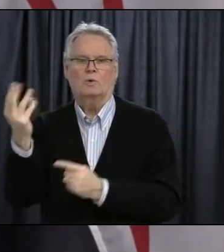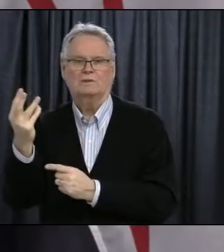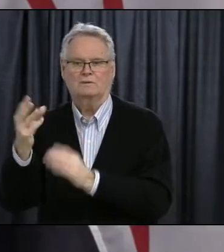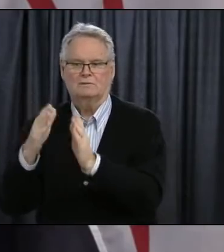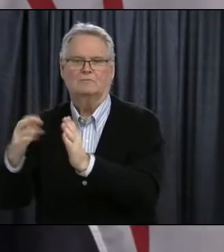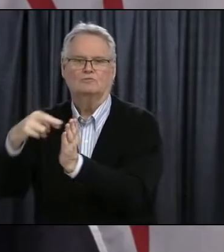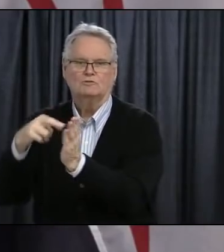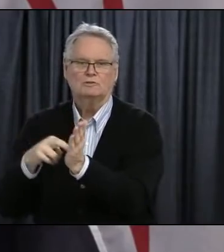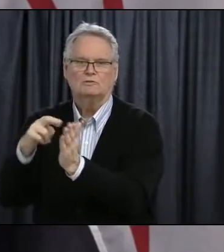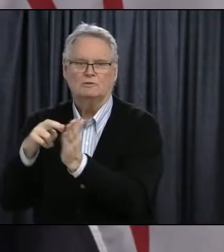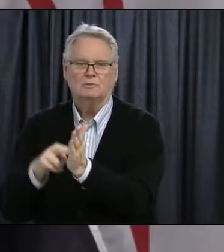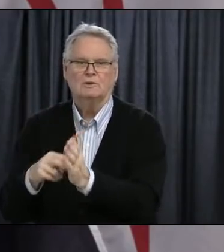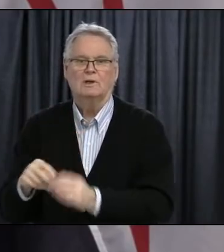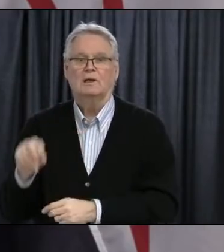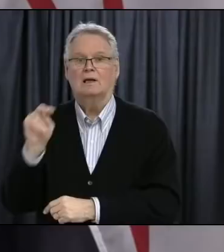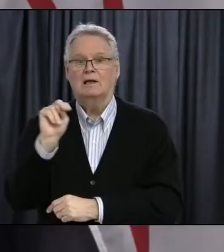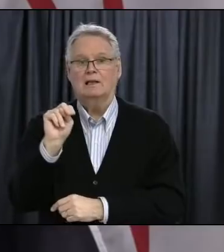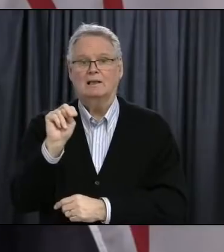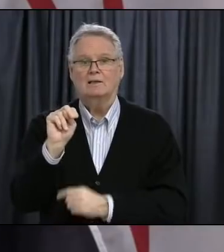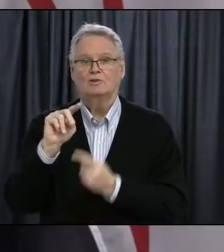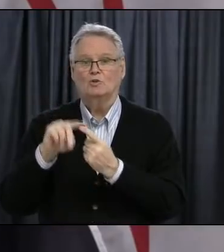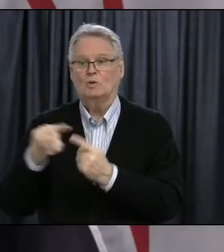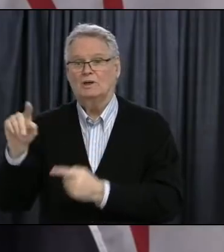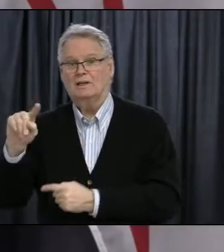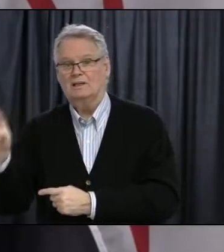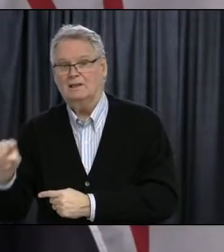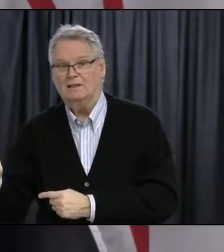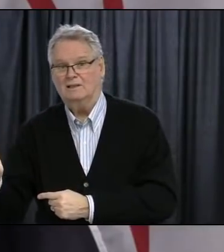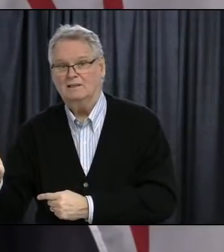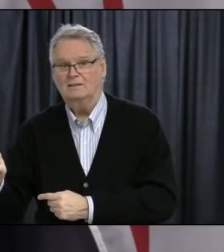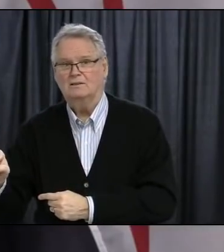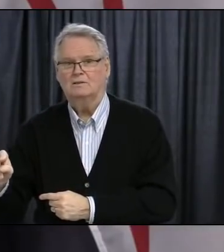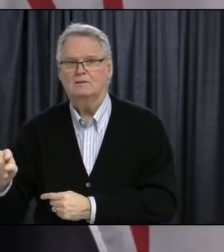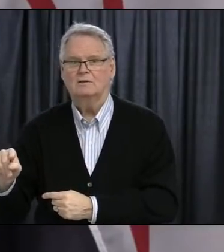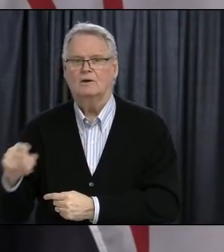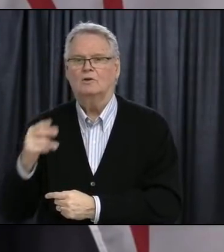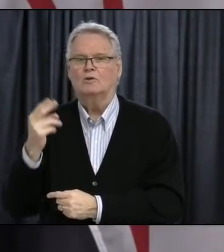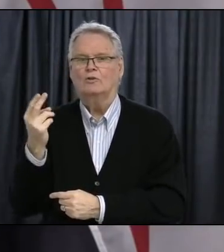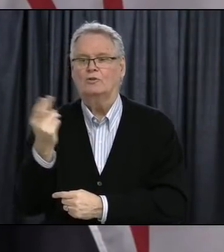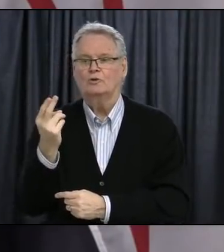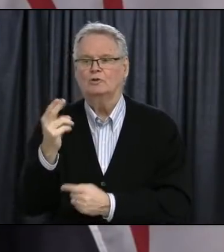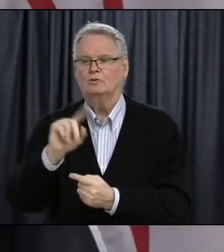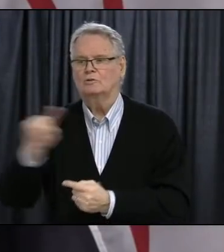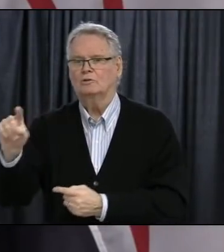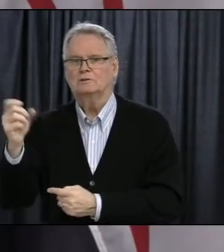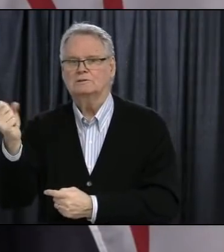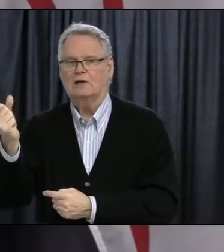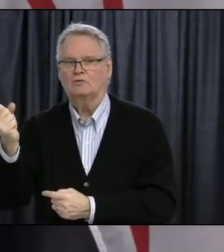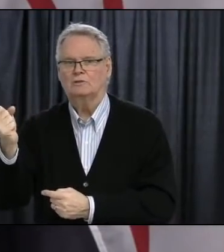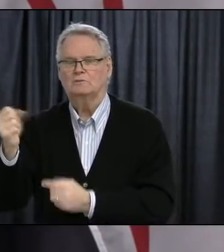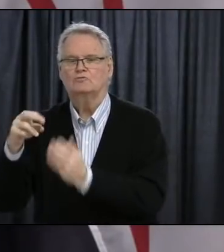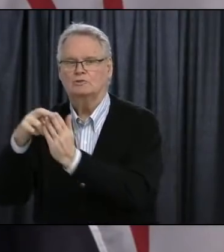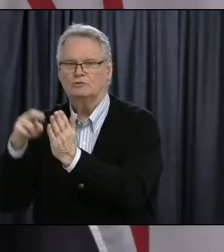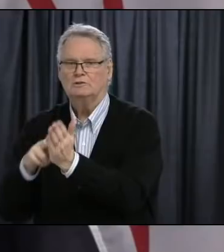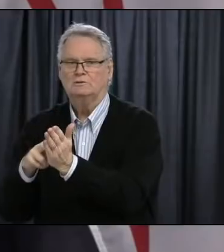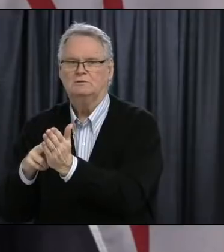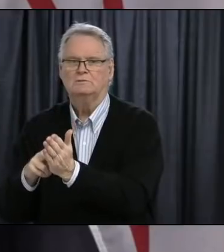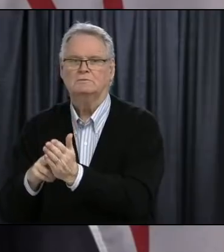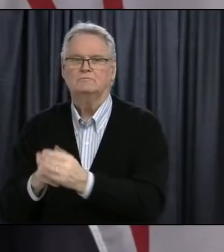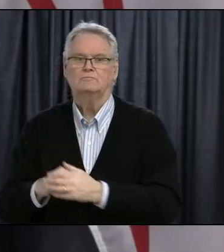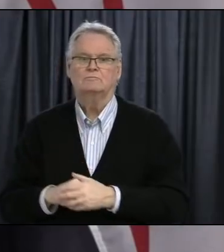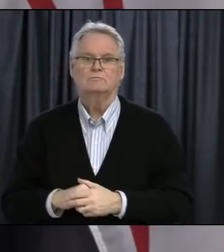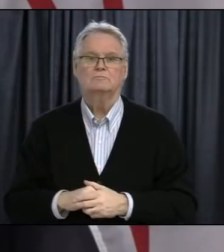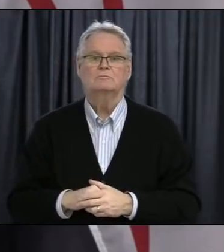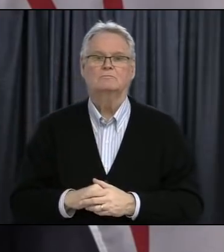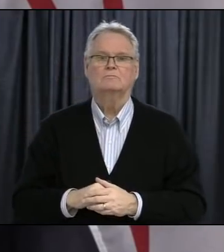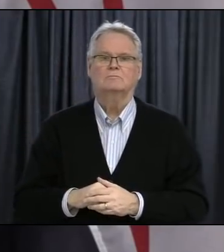pre-register Thursday to Saturday. As of Sunday, March 7th and onwards, anyone 70 or over can pre-register.